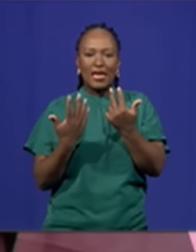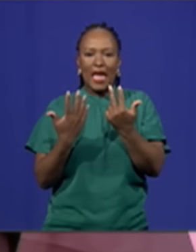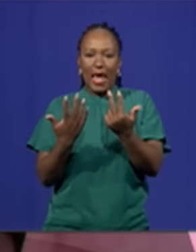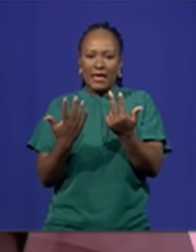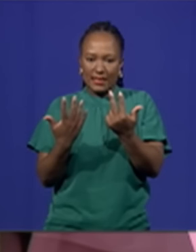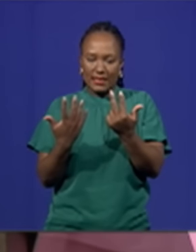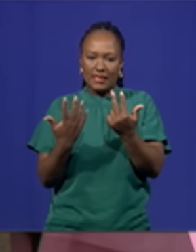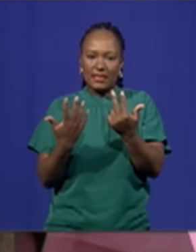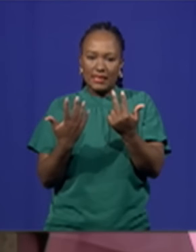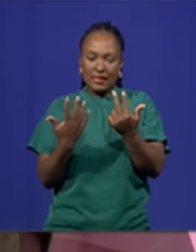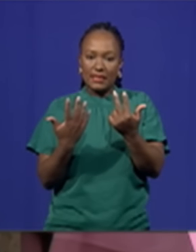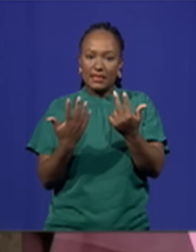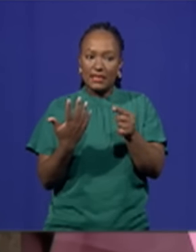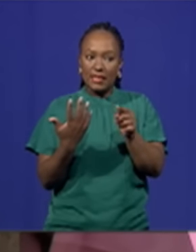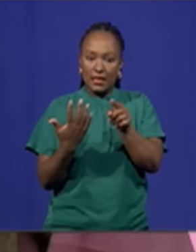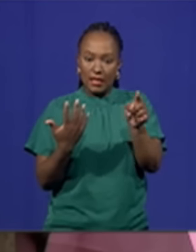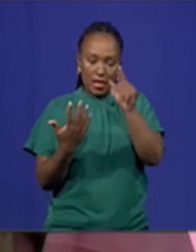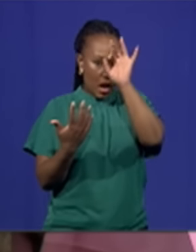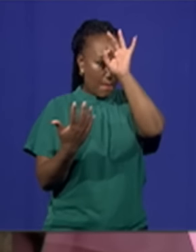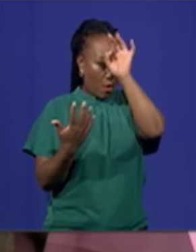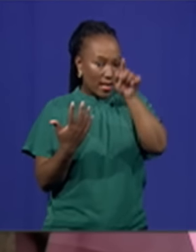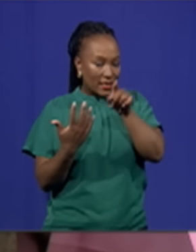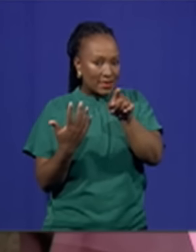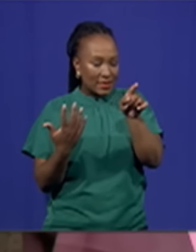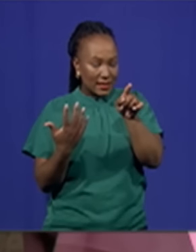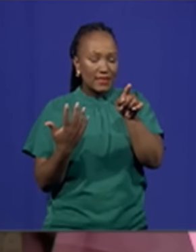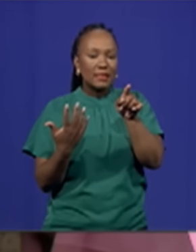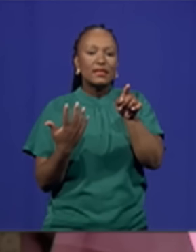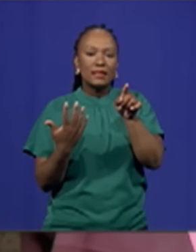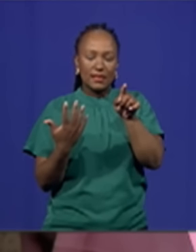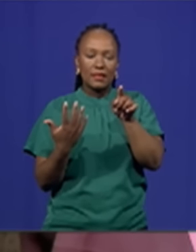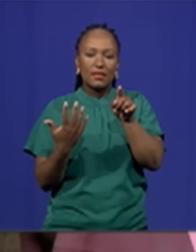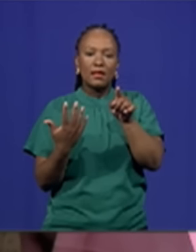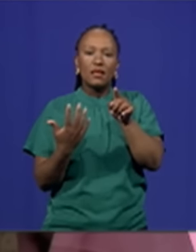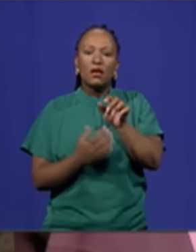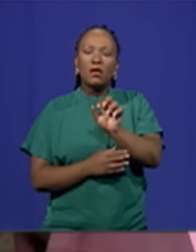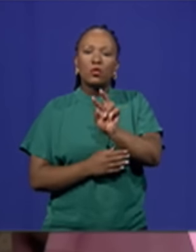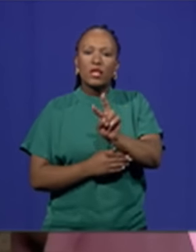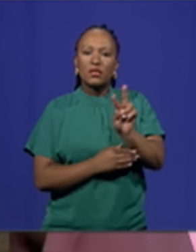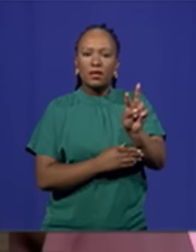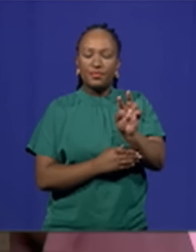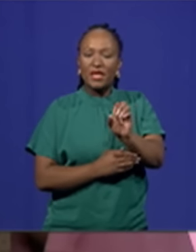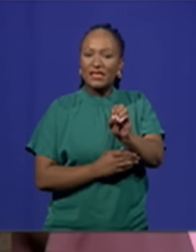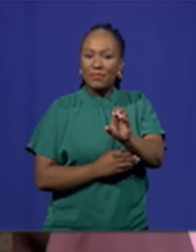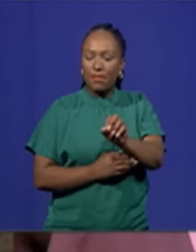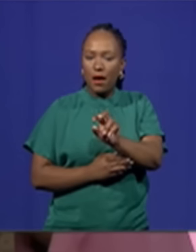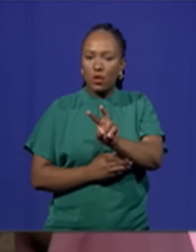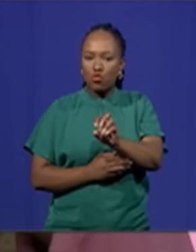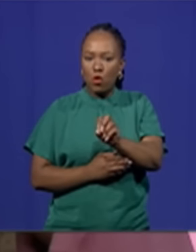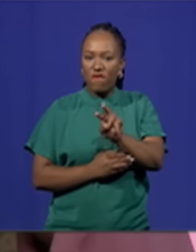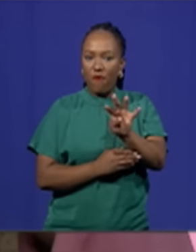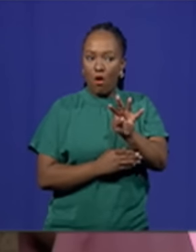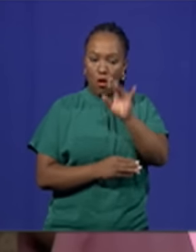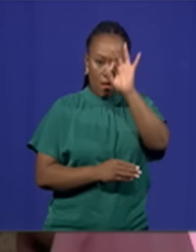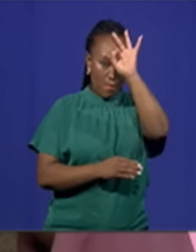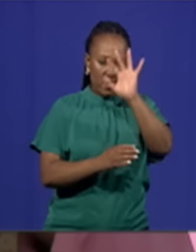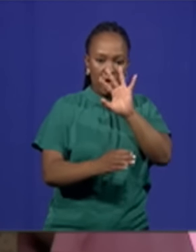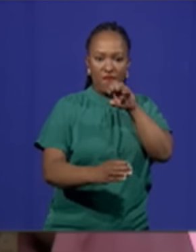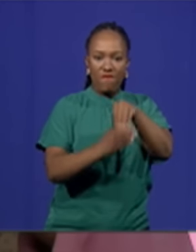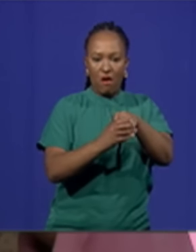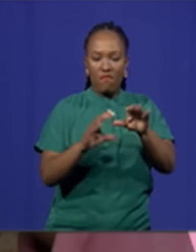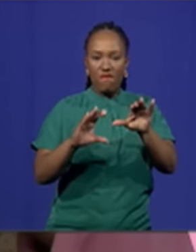are allegedly involved in an incident that happened on the 22nd of September 2024 in Phahameng